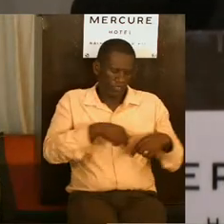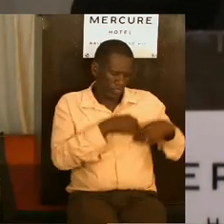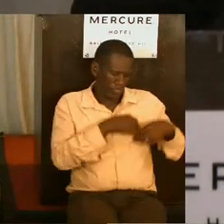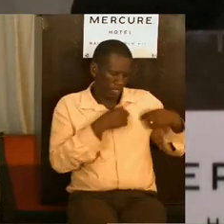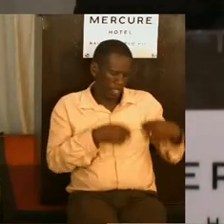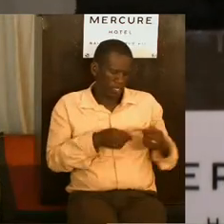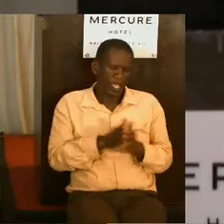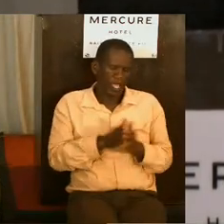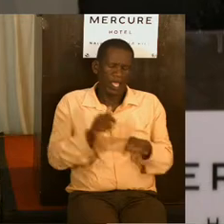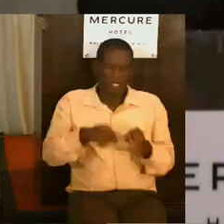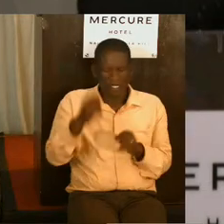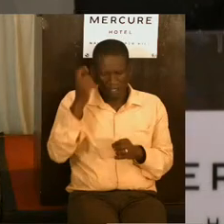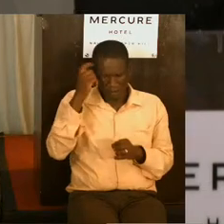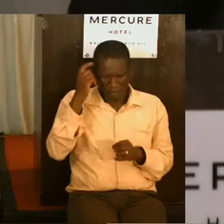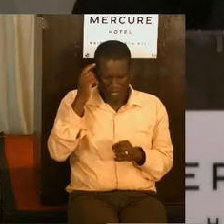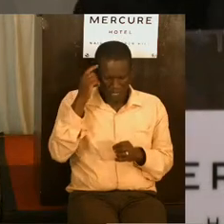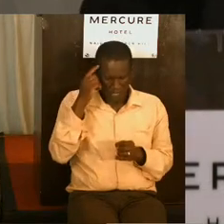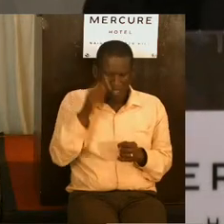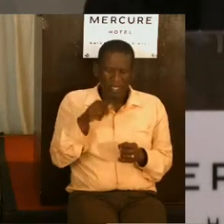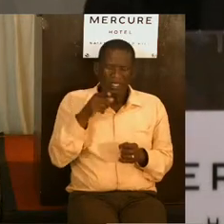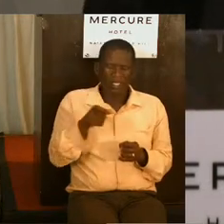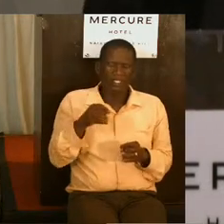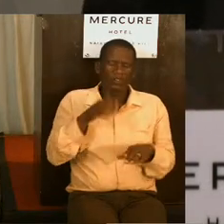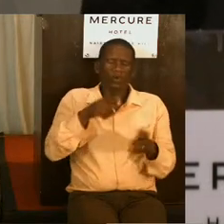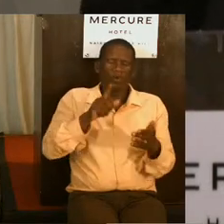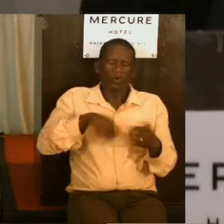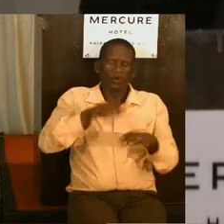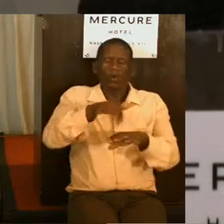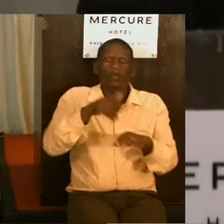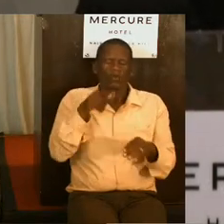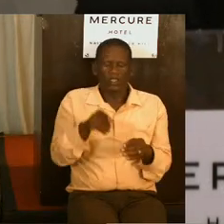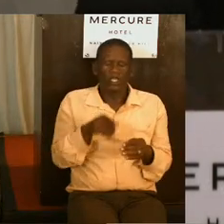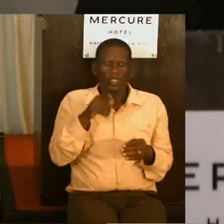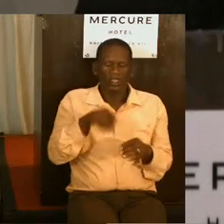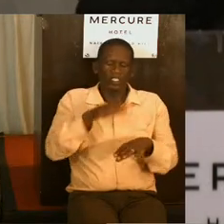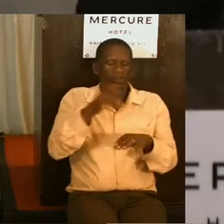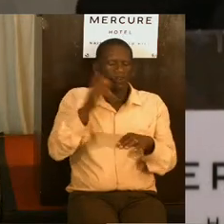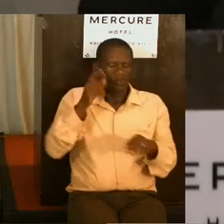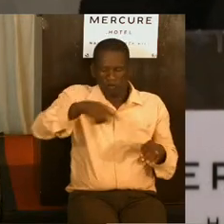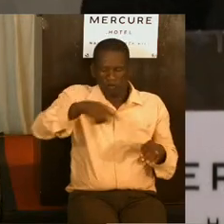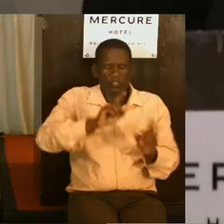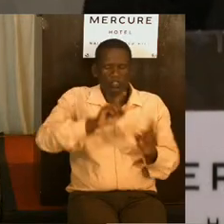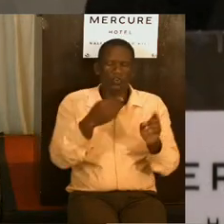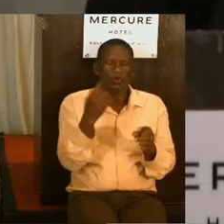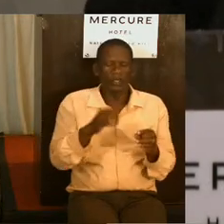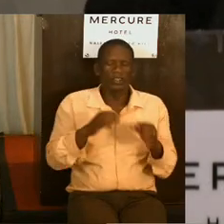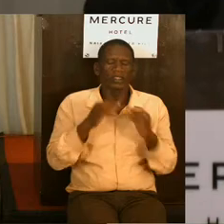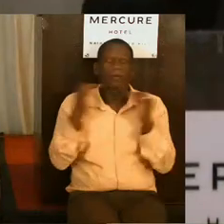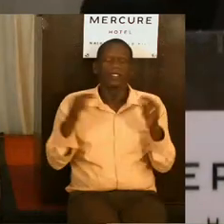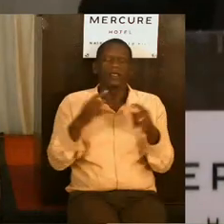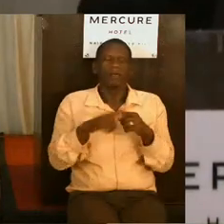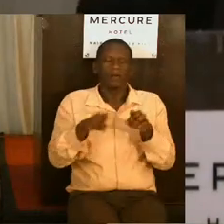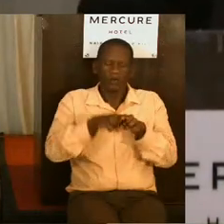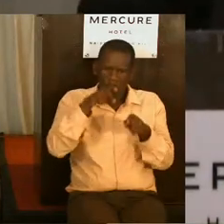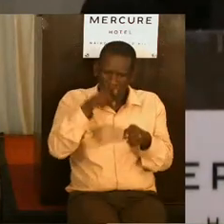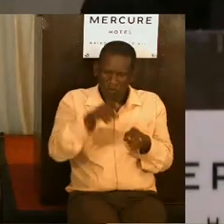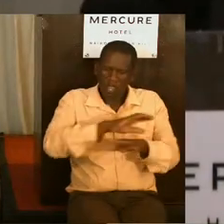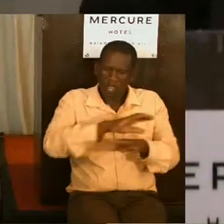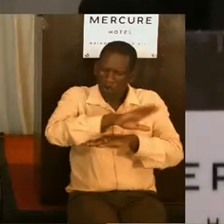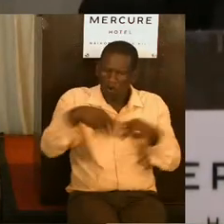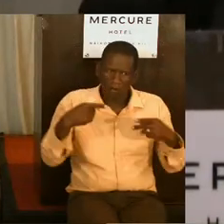hearts and in our minds these are occurring this occurring for us not only the Karachi but also you